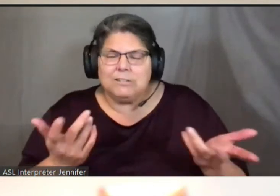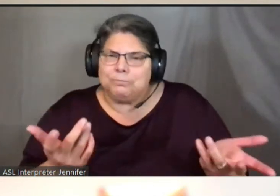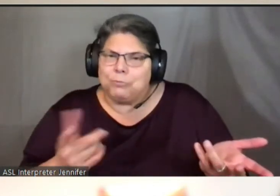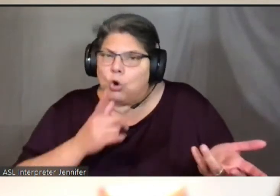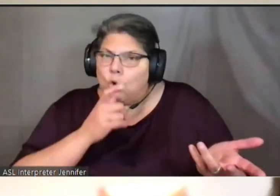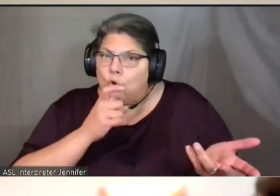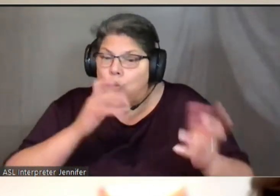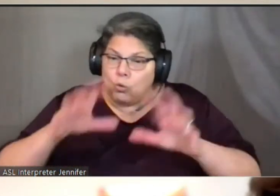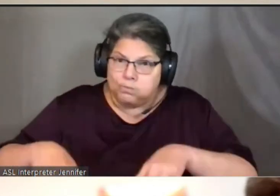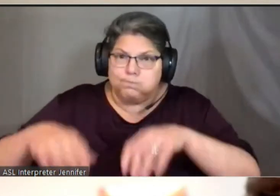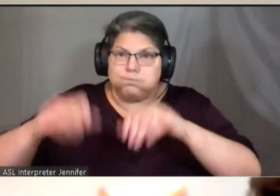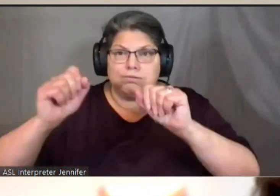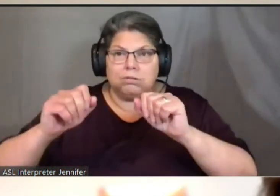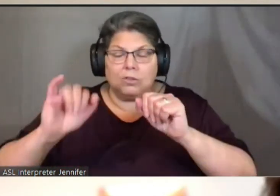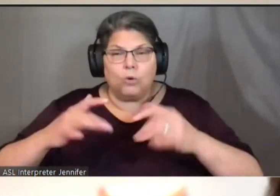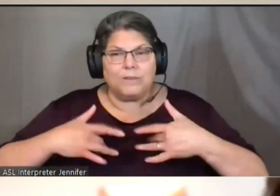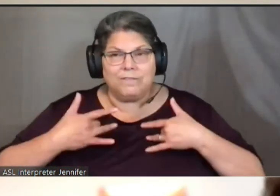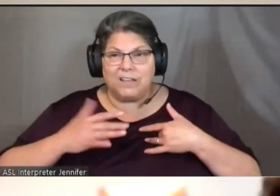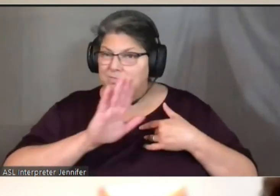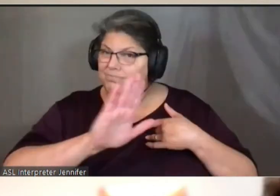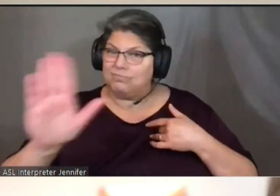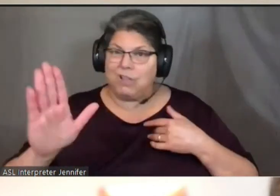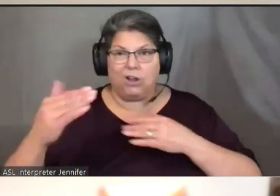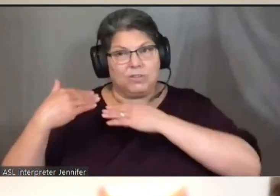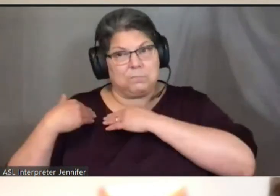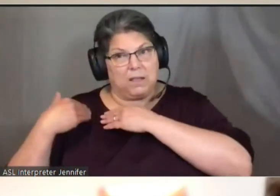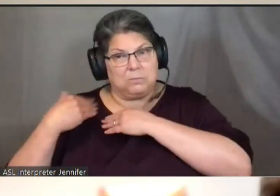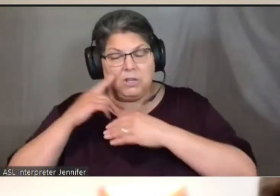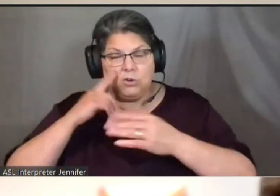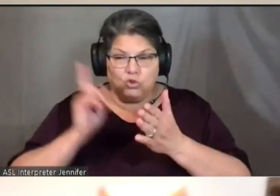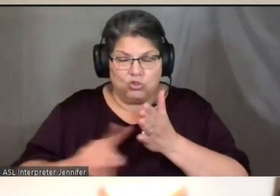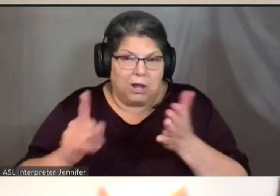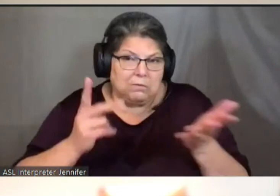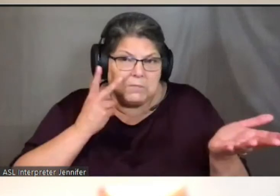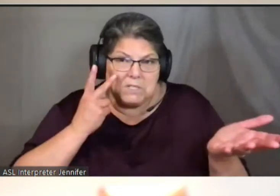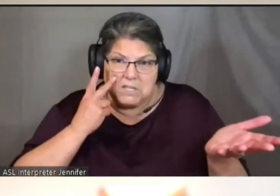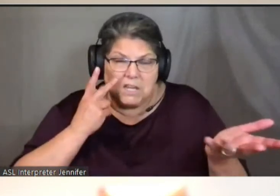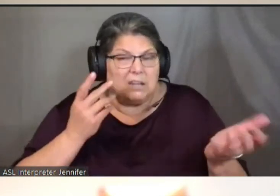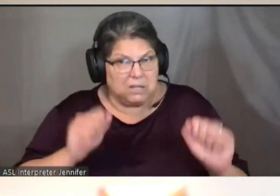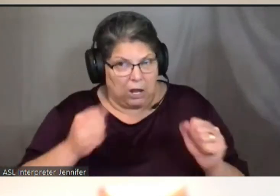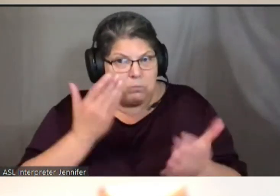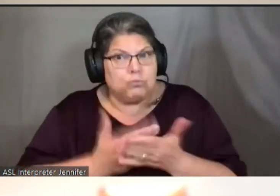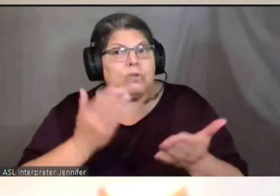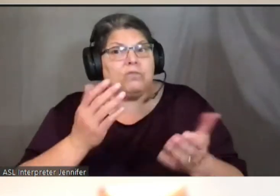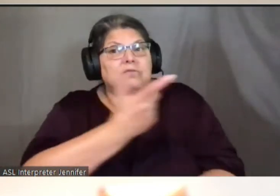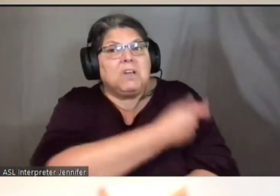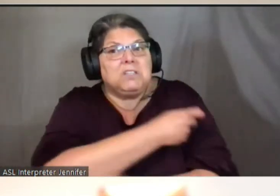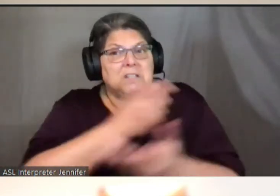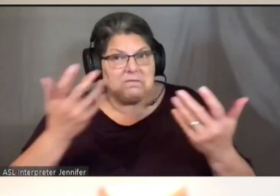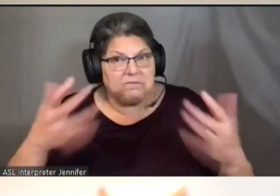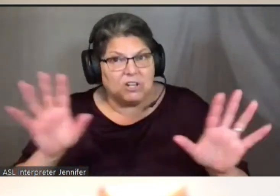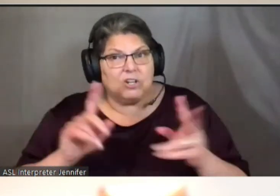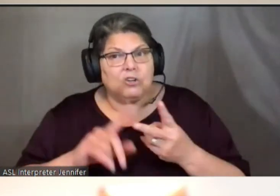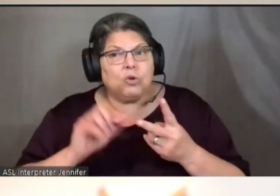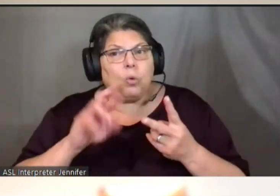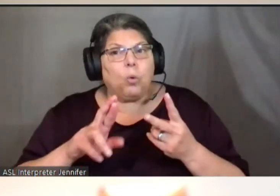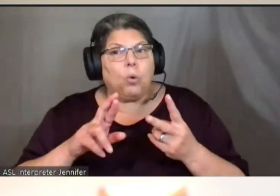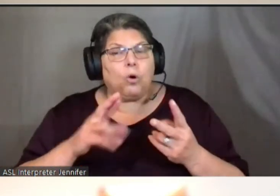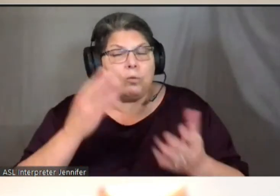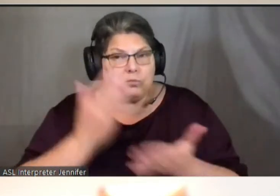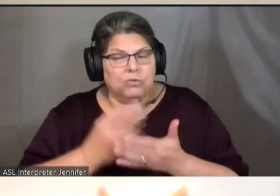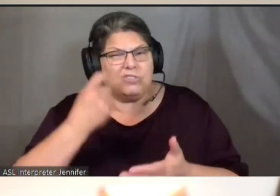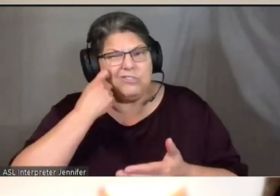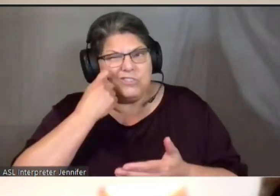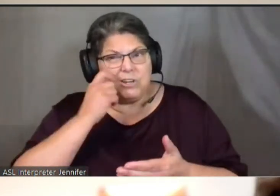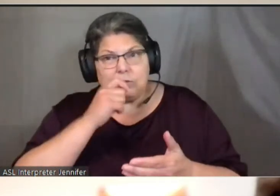required to check people's proof of vaccination or proof of a recent negative